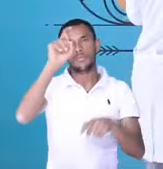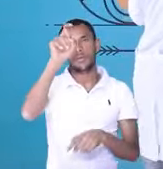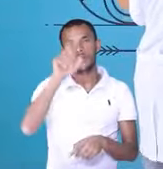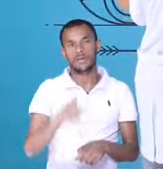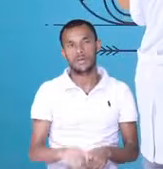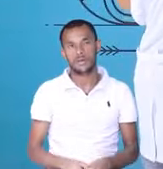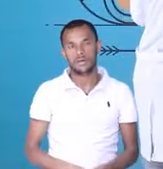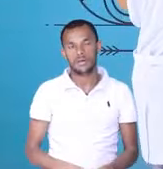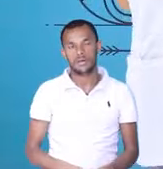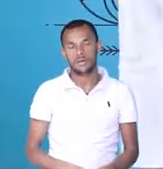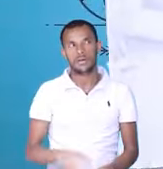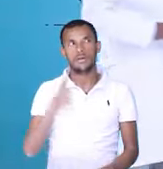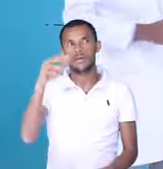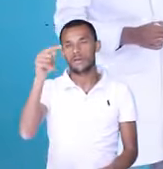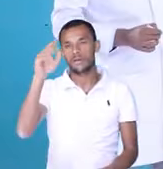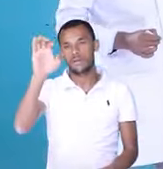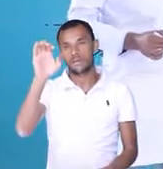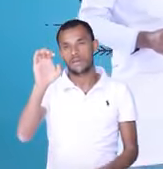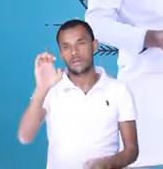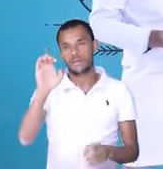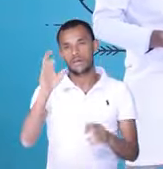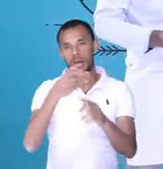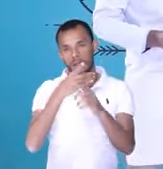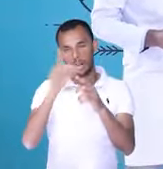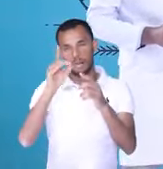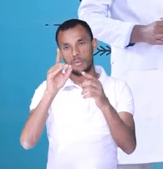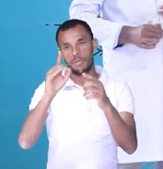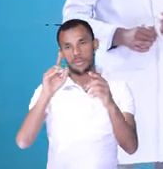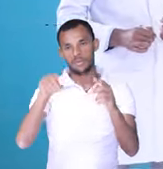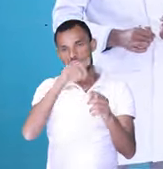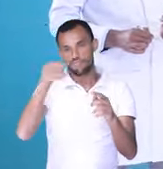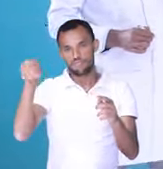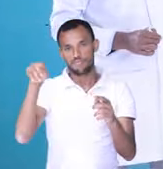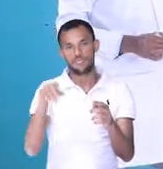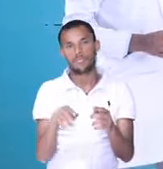Rate directly proportional to the concentration of A raised